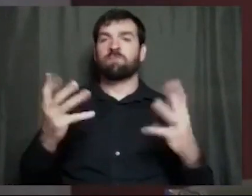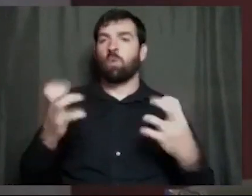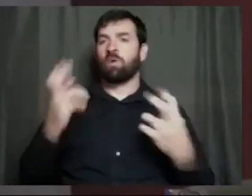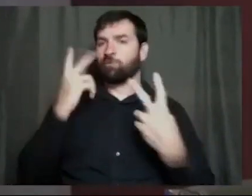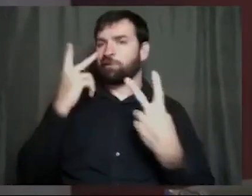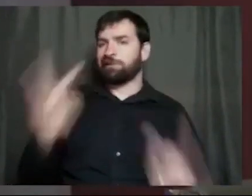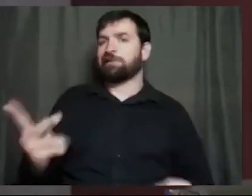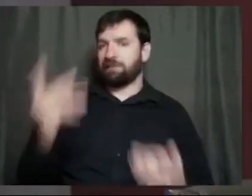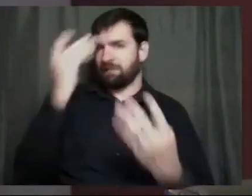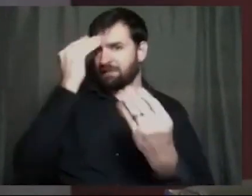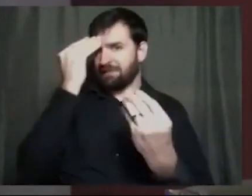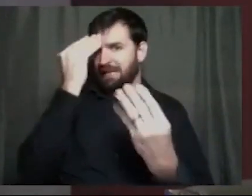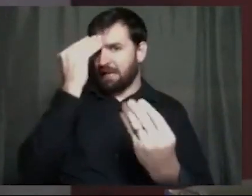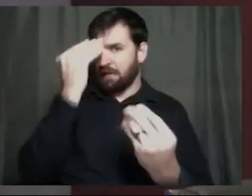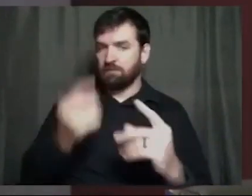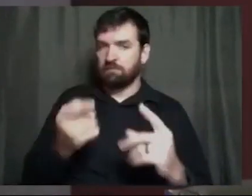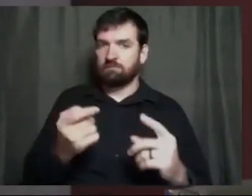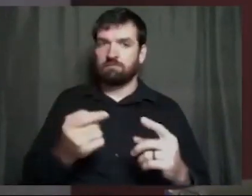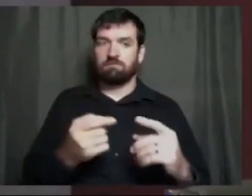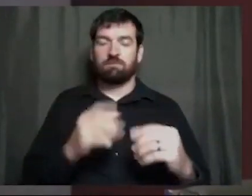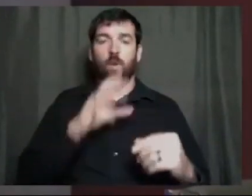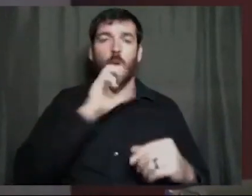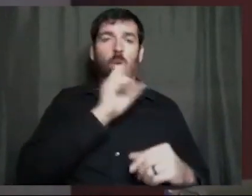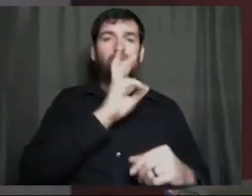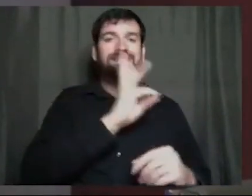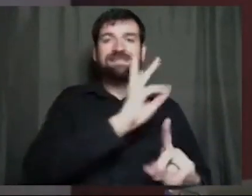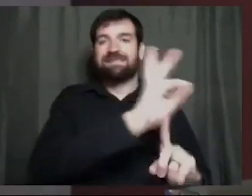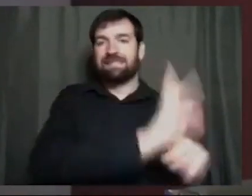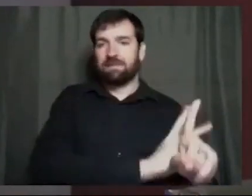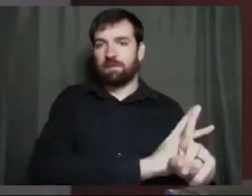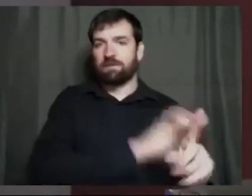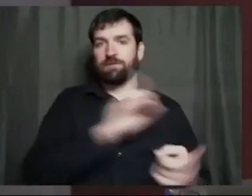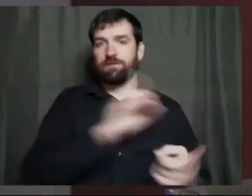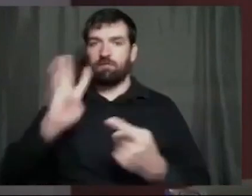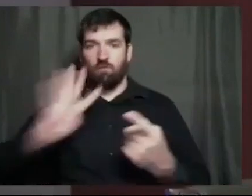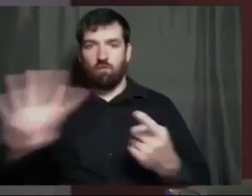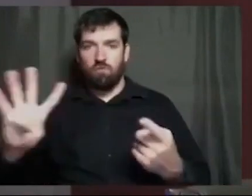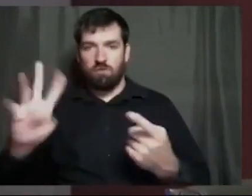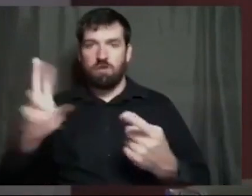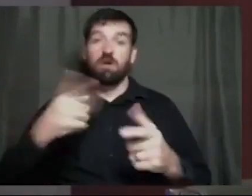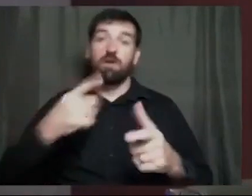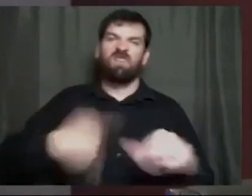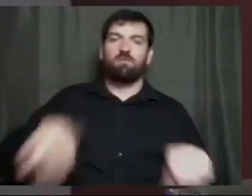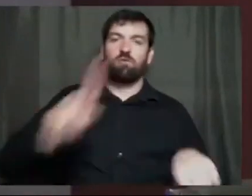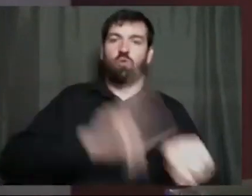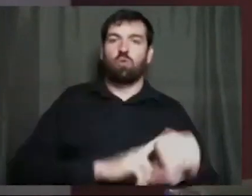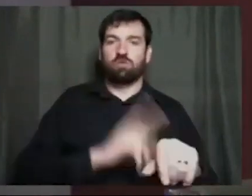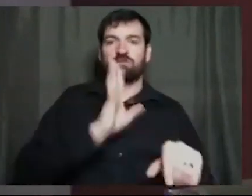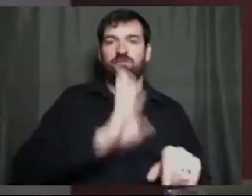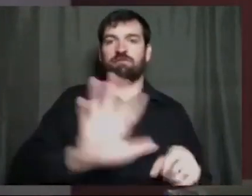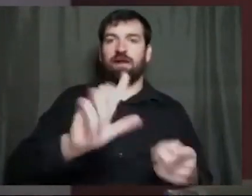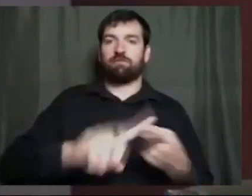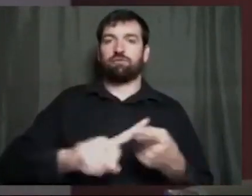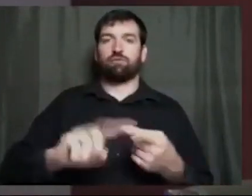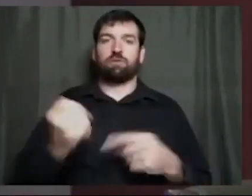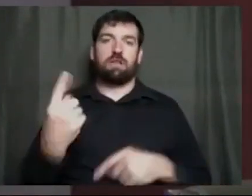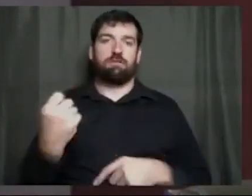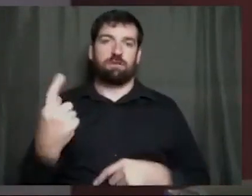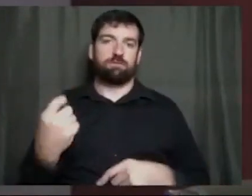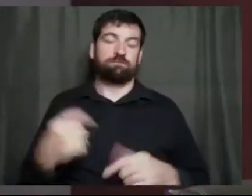6 months through 4-year-old, and then even, of course, the 5 through 11-year-old age range as well. My hope is